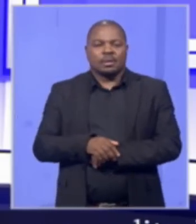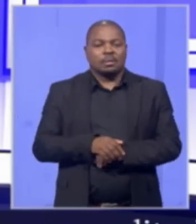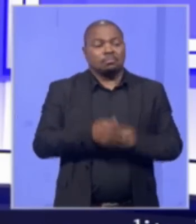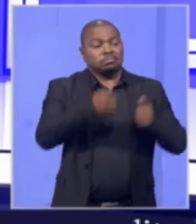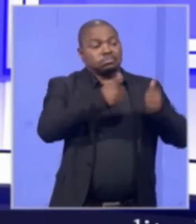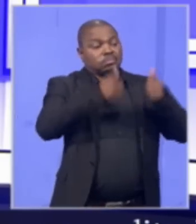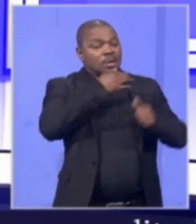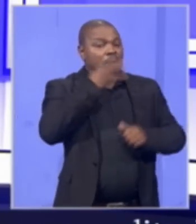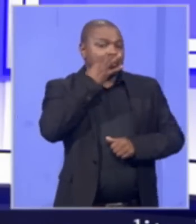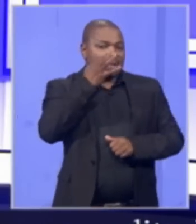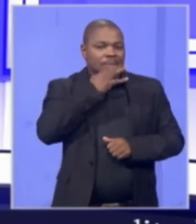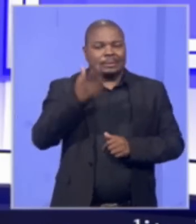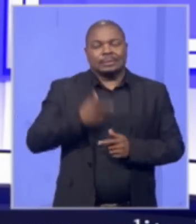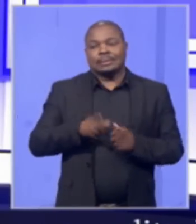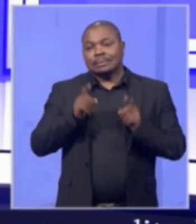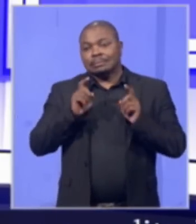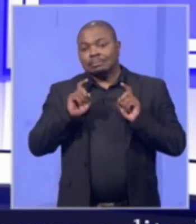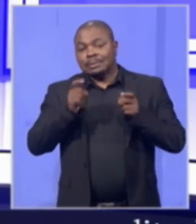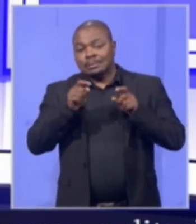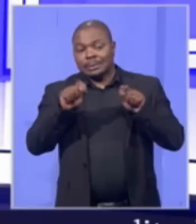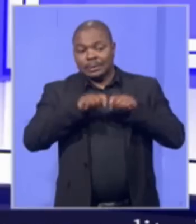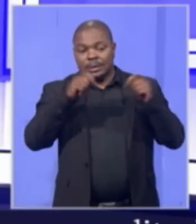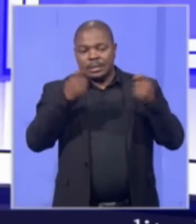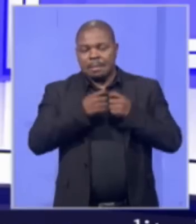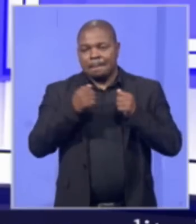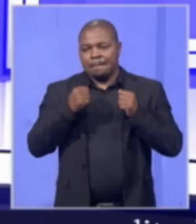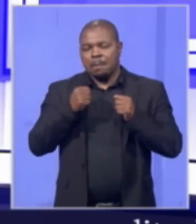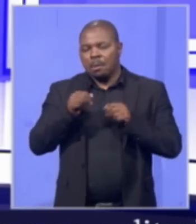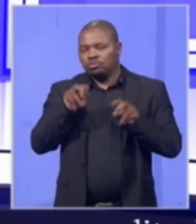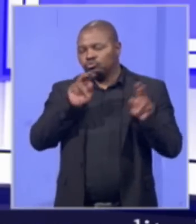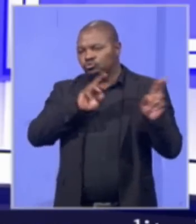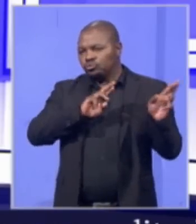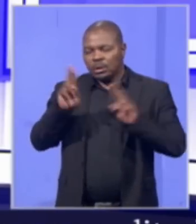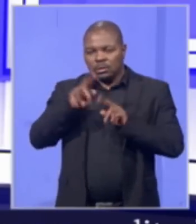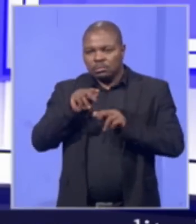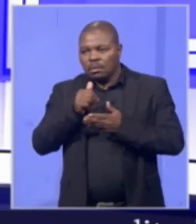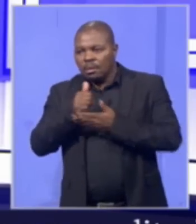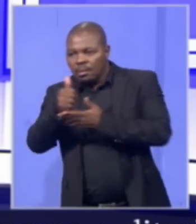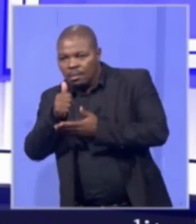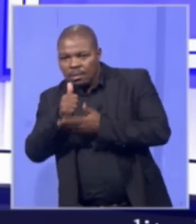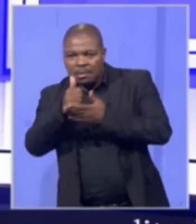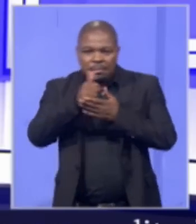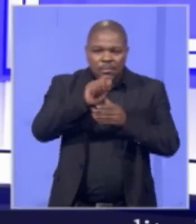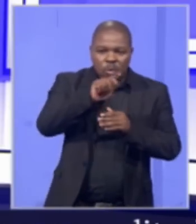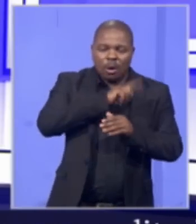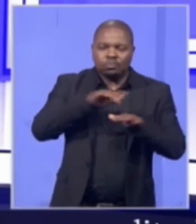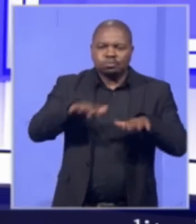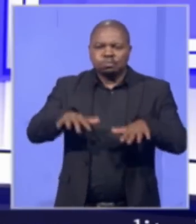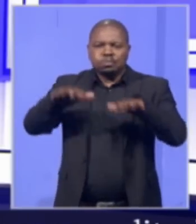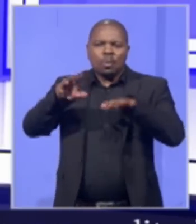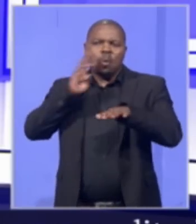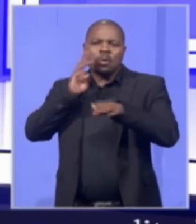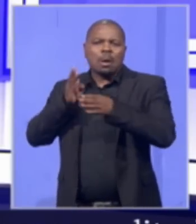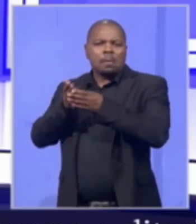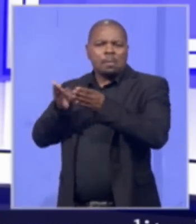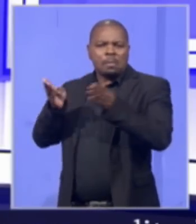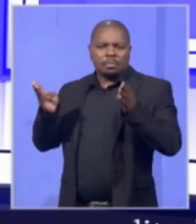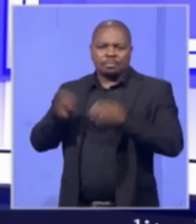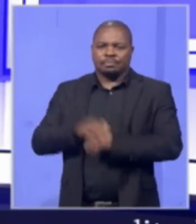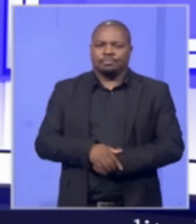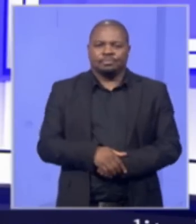re ditlhopha tseo di tsibogelang matlhotlhapelo di tla tswelela go ema sejaro go thusa ka merwalela e tsweletseng kwa lefelong